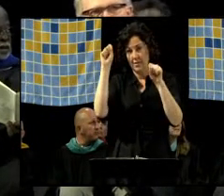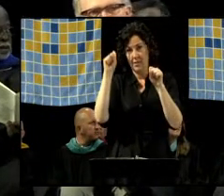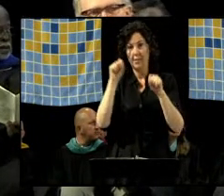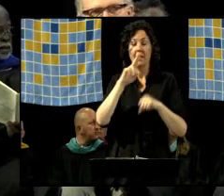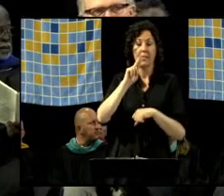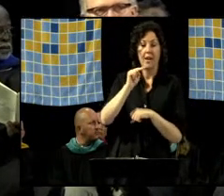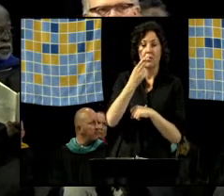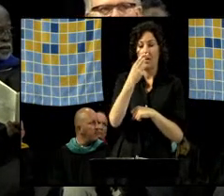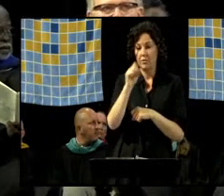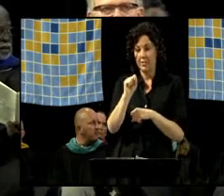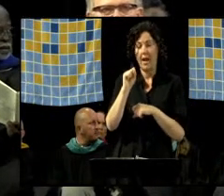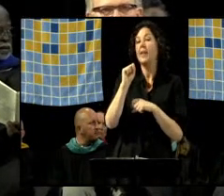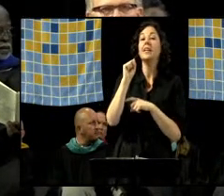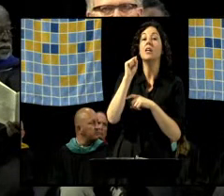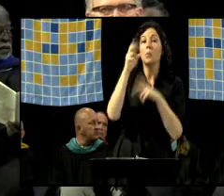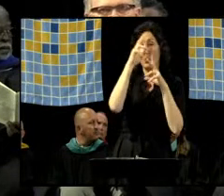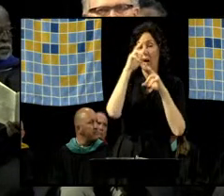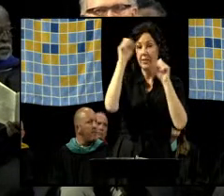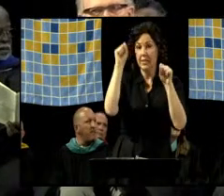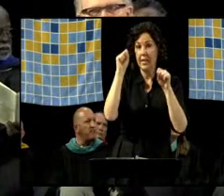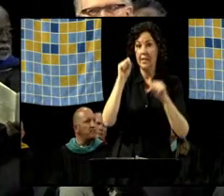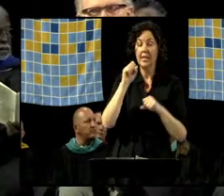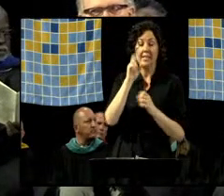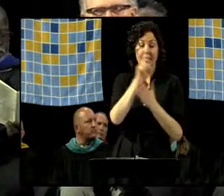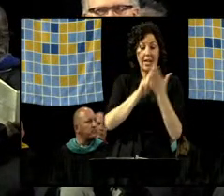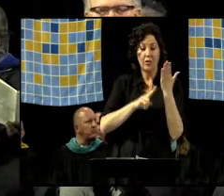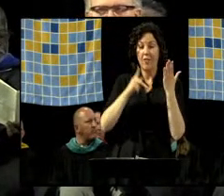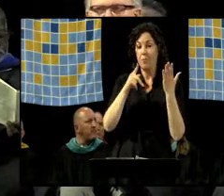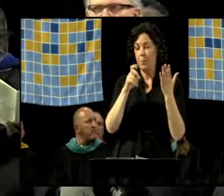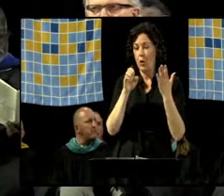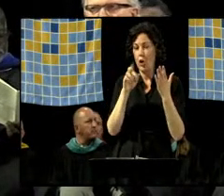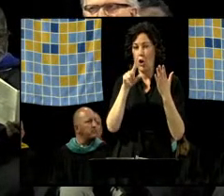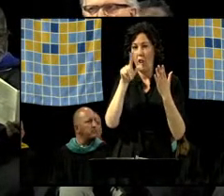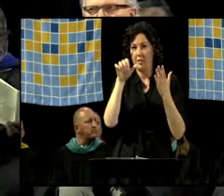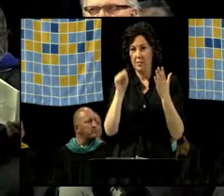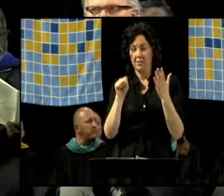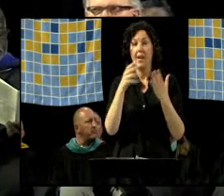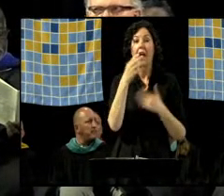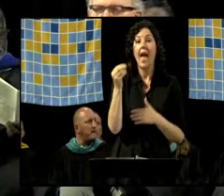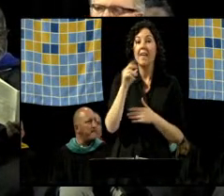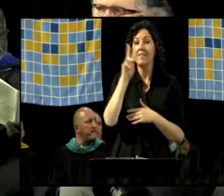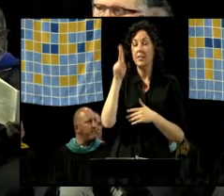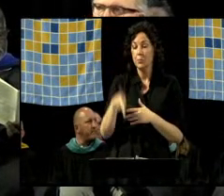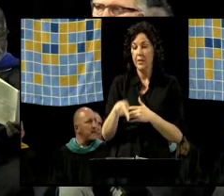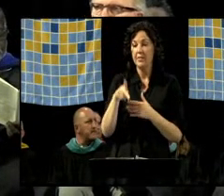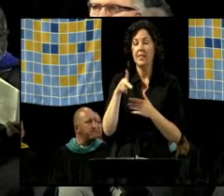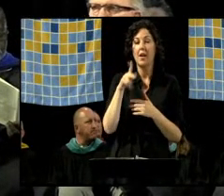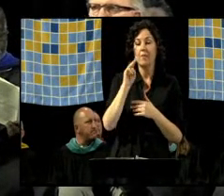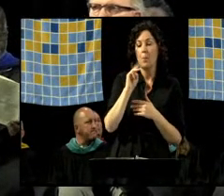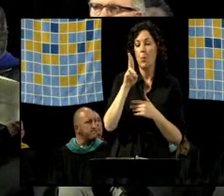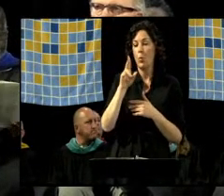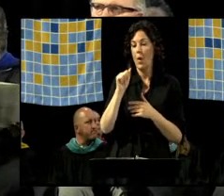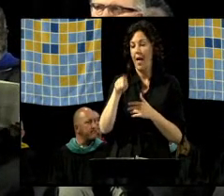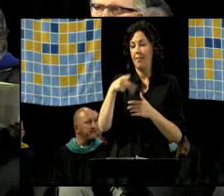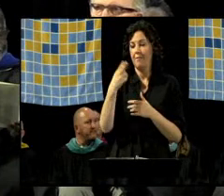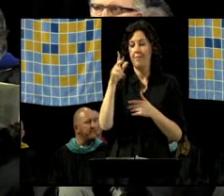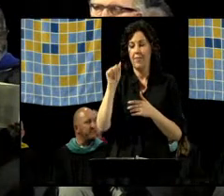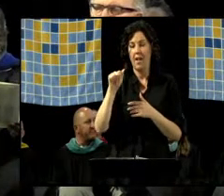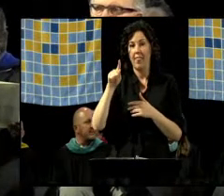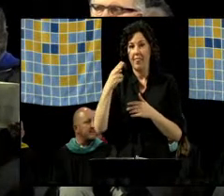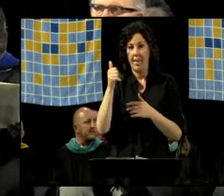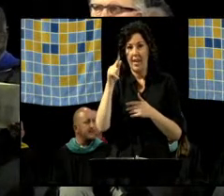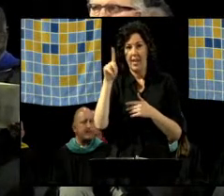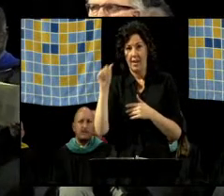National Honor Society, secretary of Pearls, and vice president of Mu Alpha Theta. She is a member of the